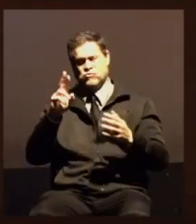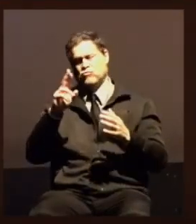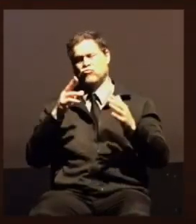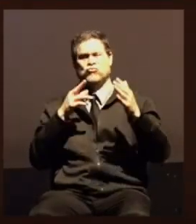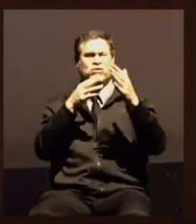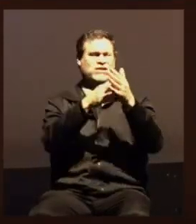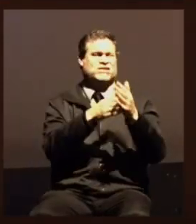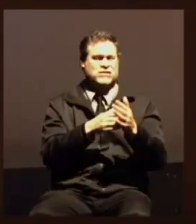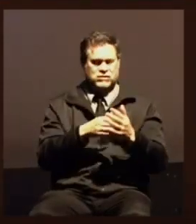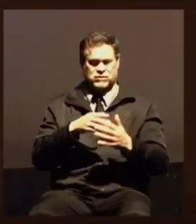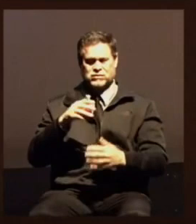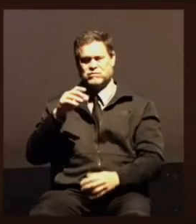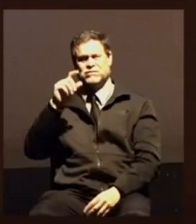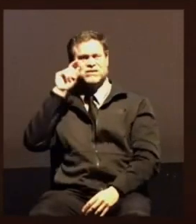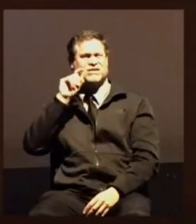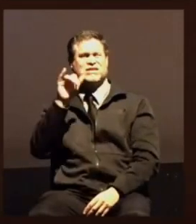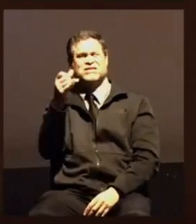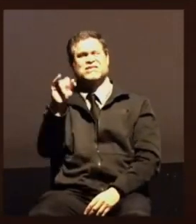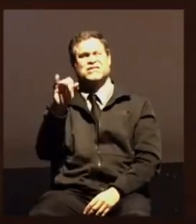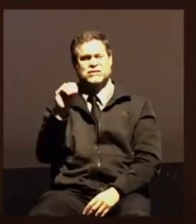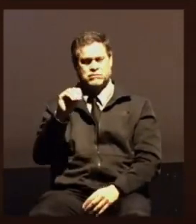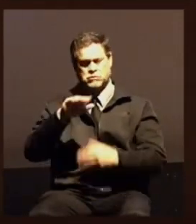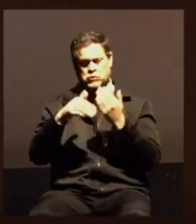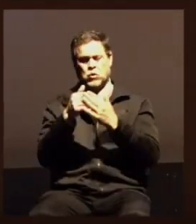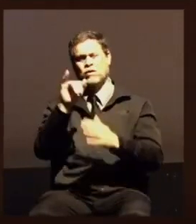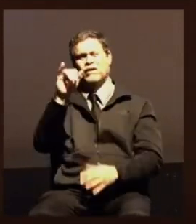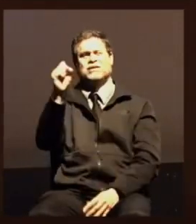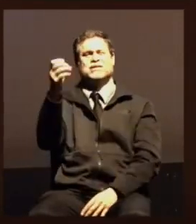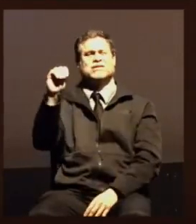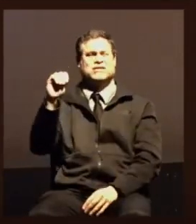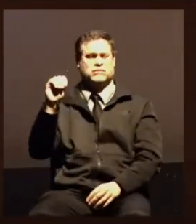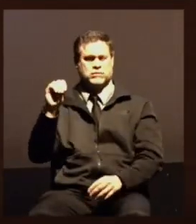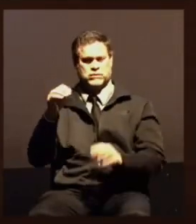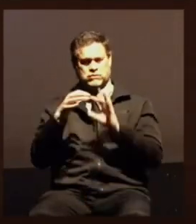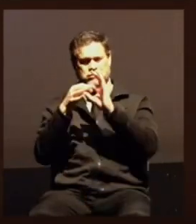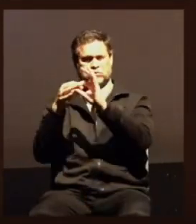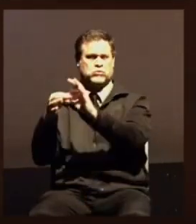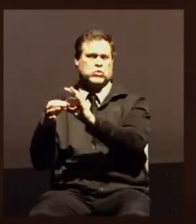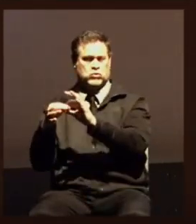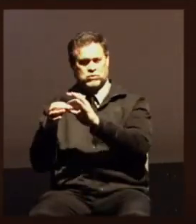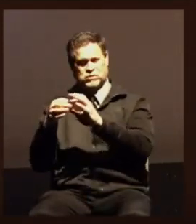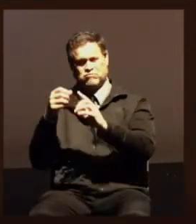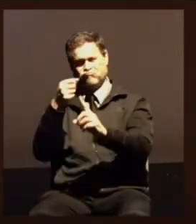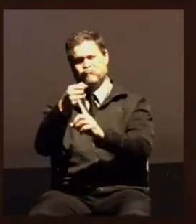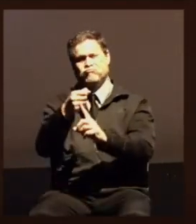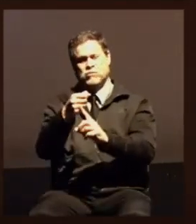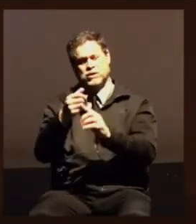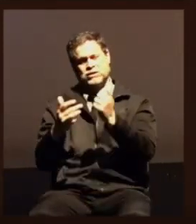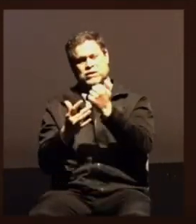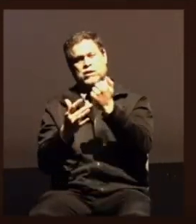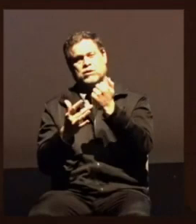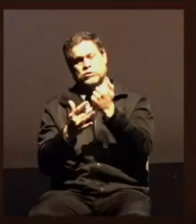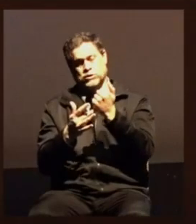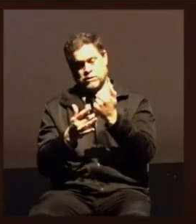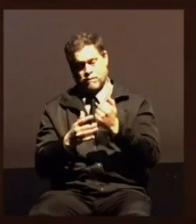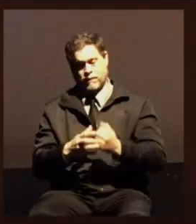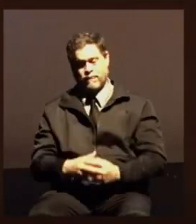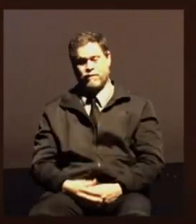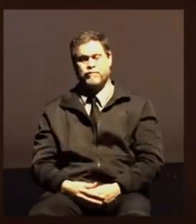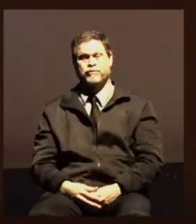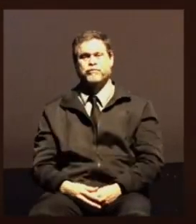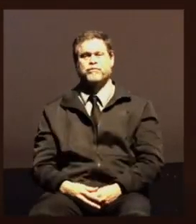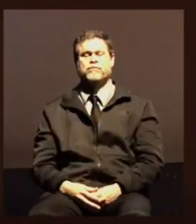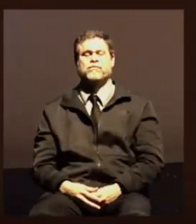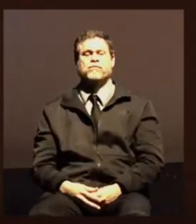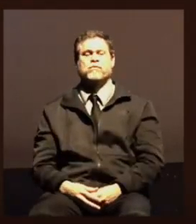sexism, all the isms that you can possibly imagine with permeating our technology. So we need to just